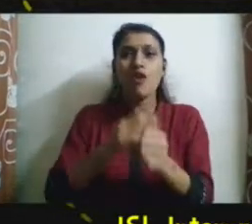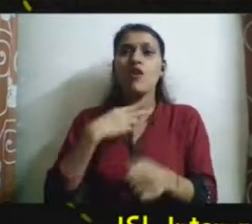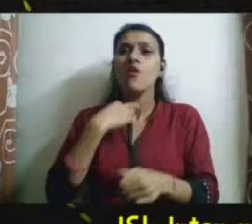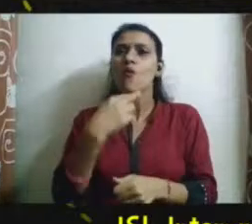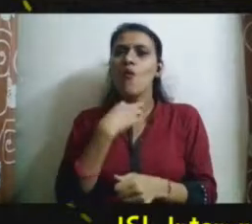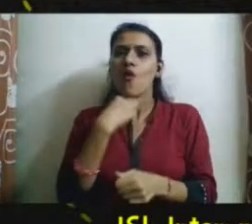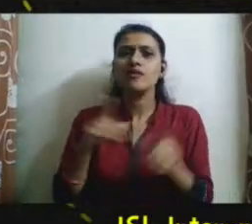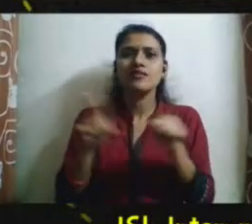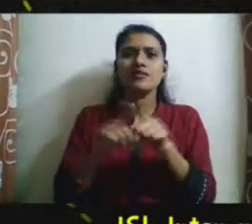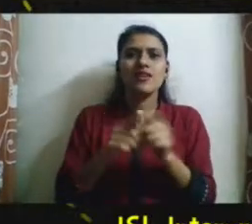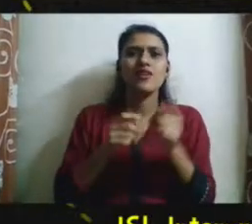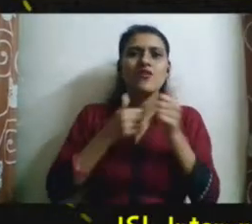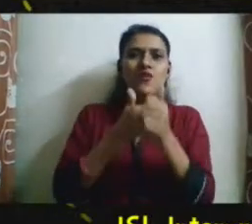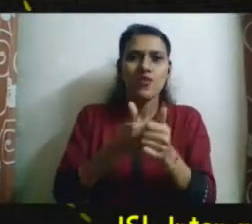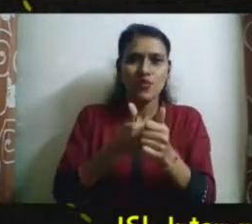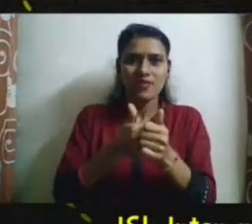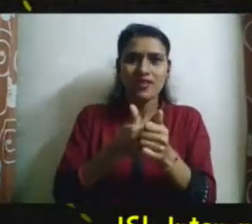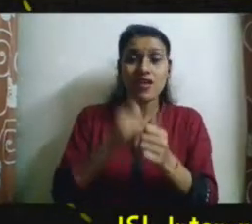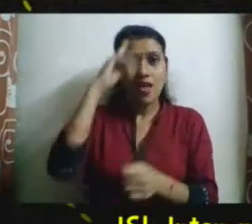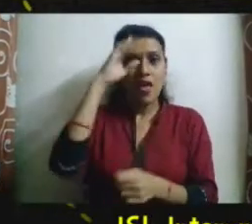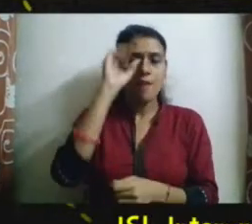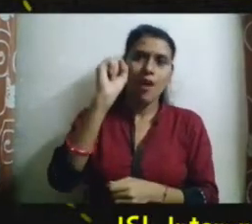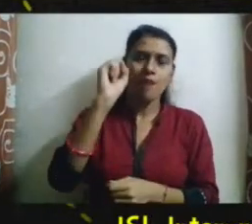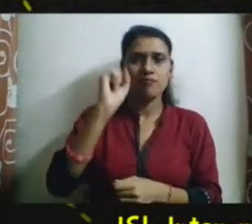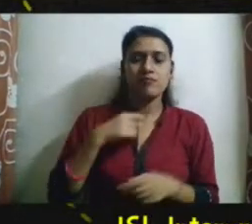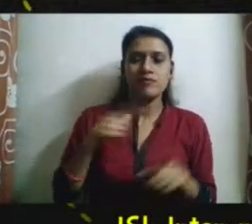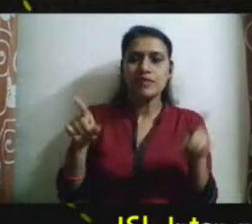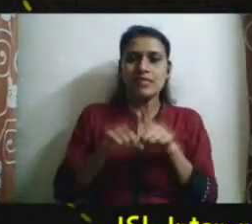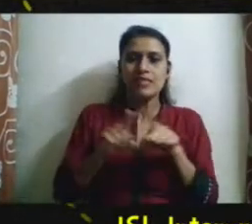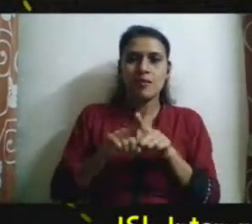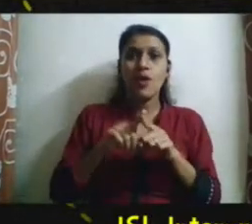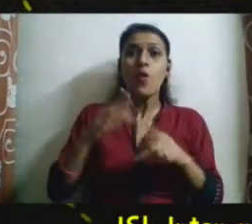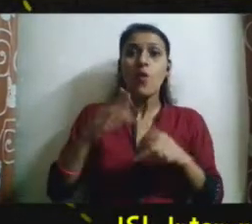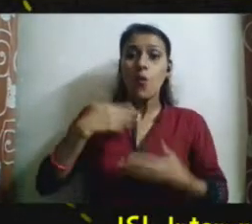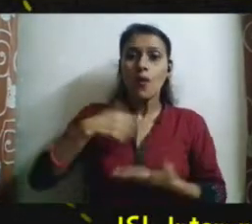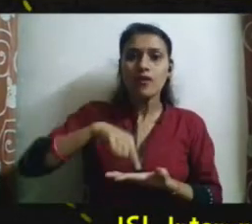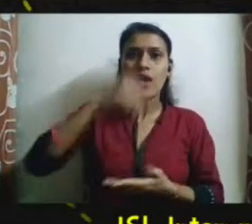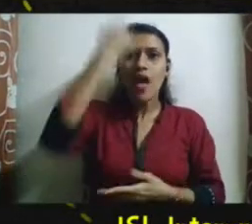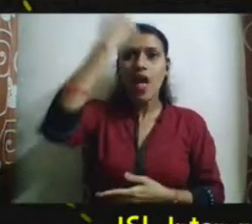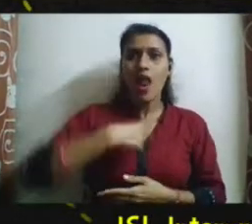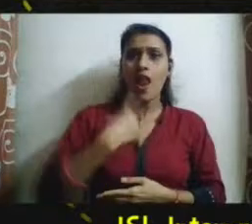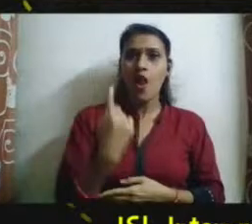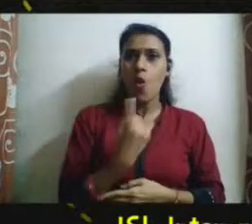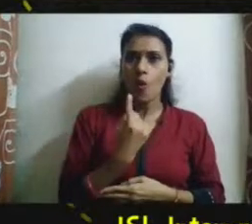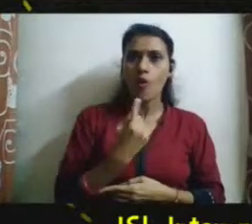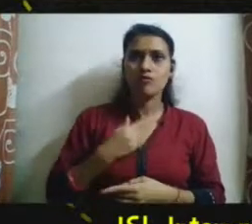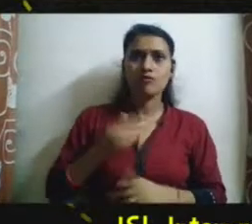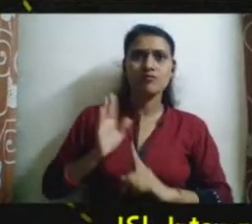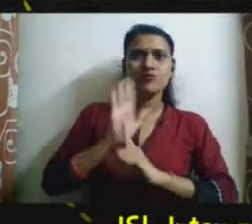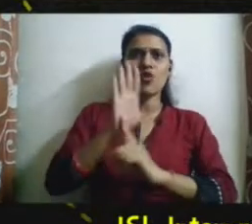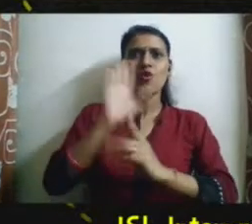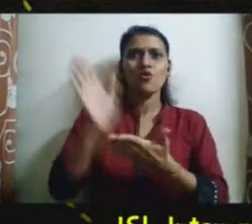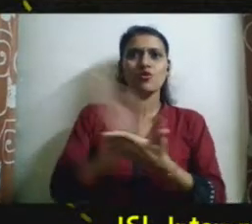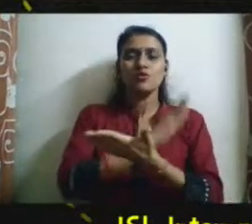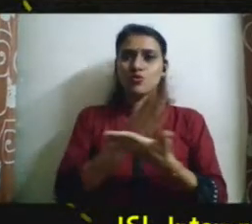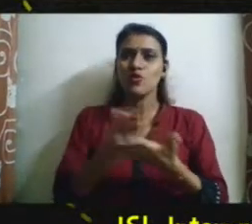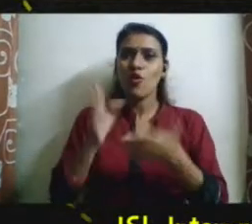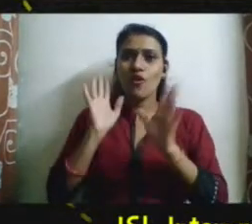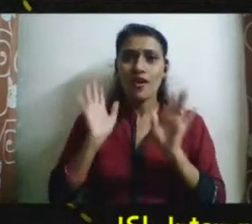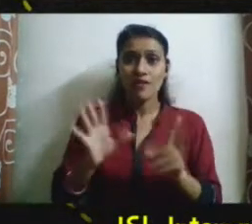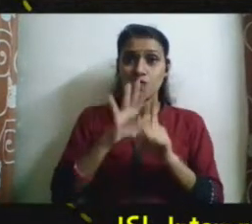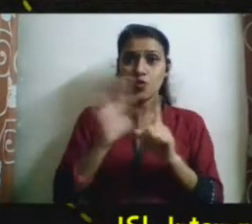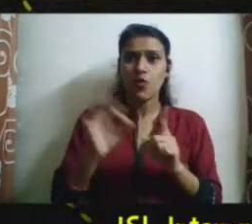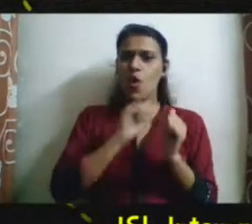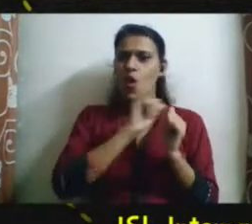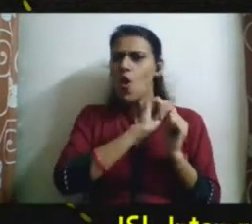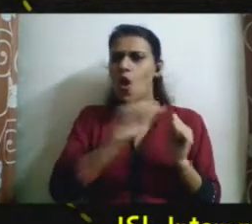you, memorize that. But as you go along, each composition